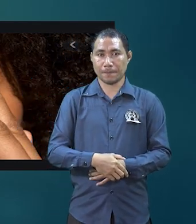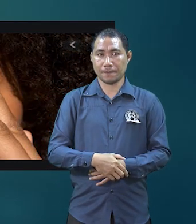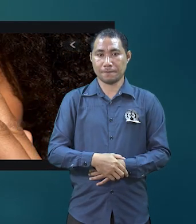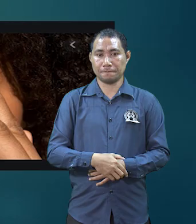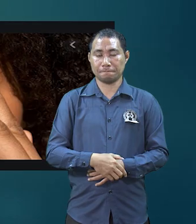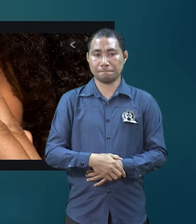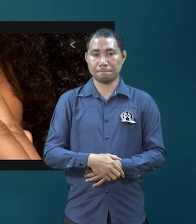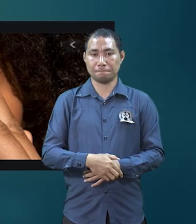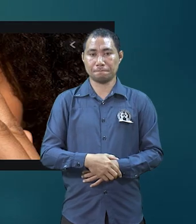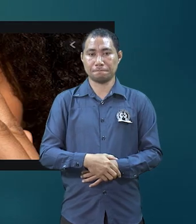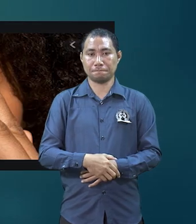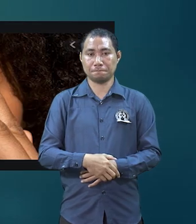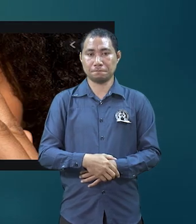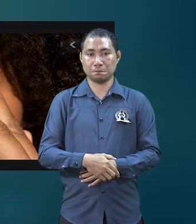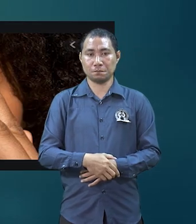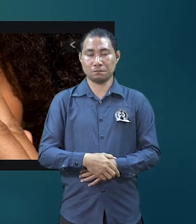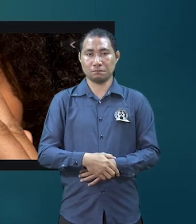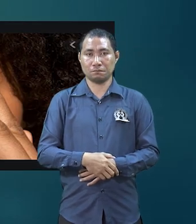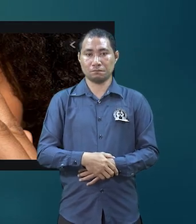Na,